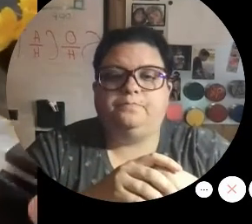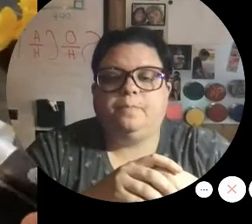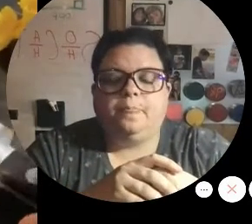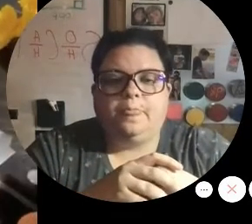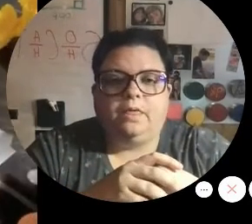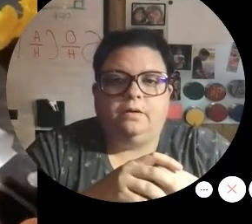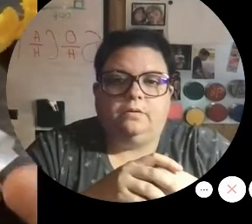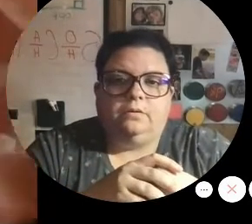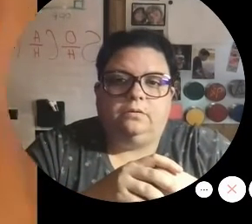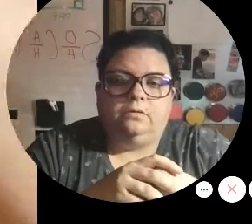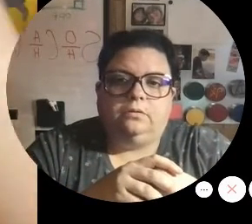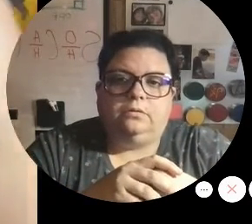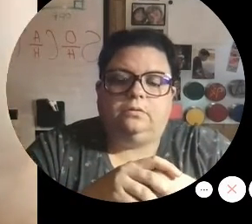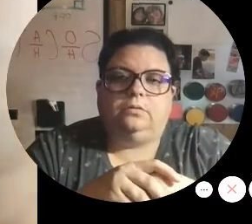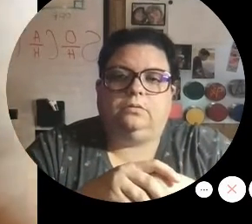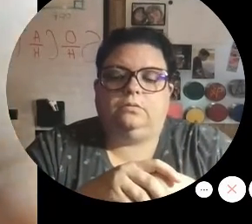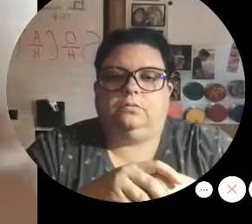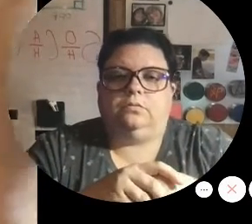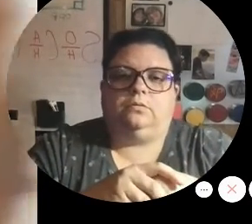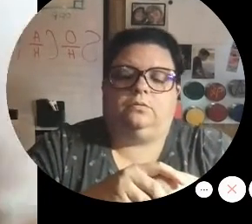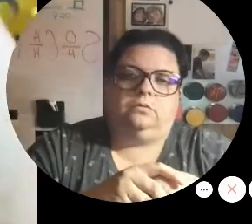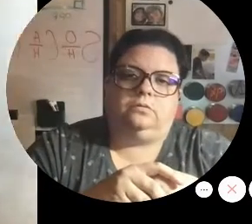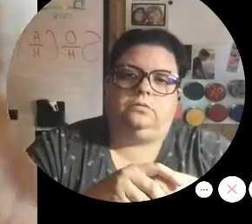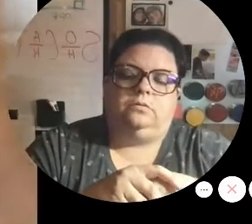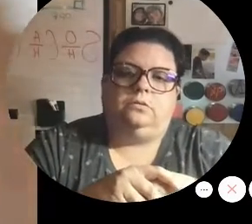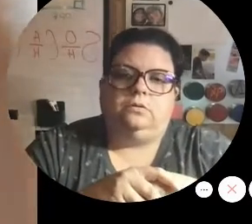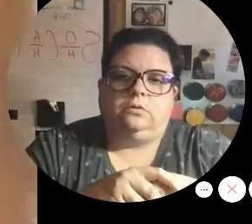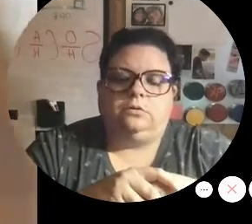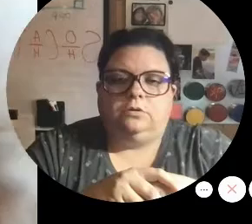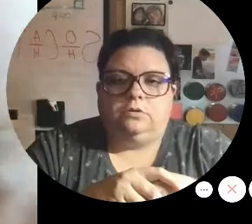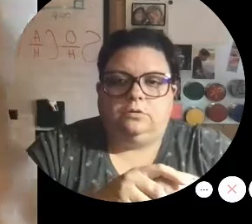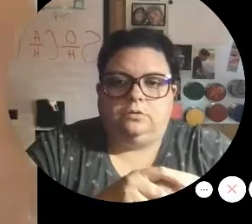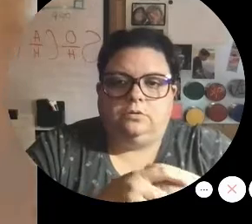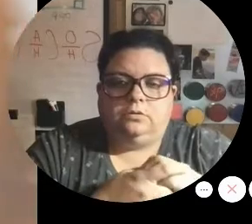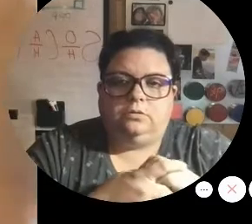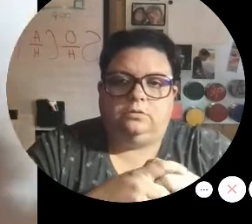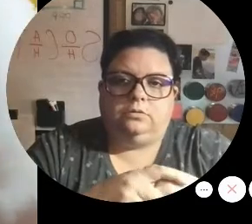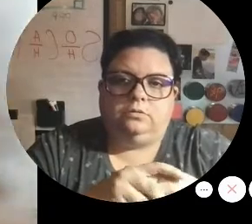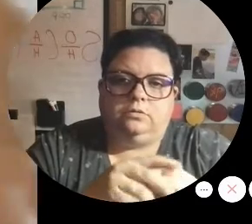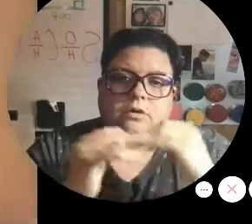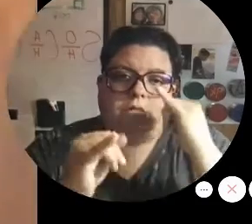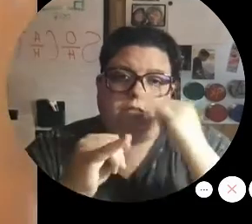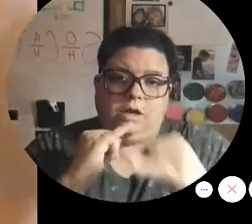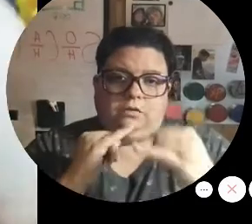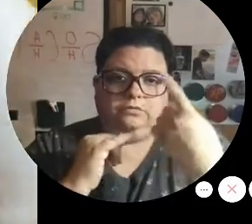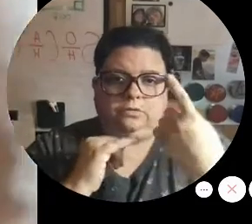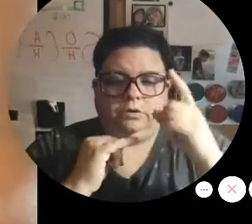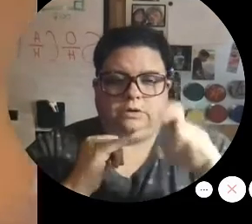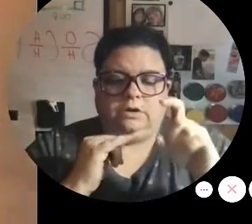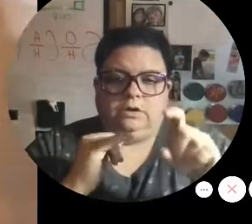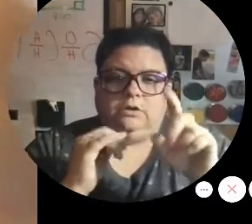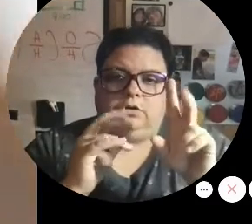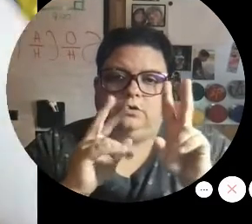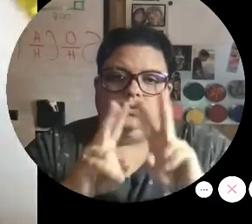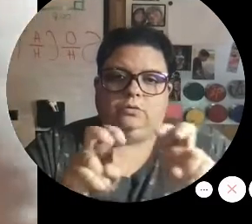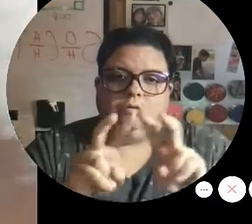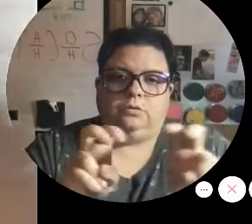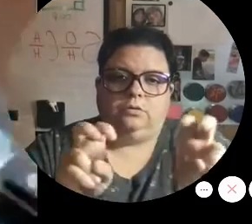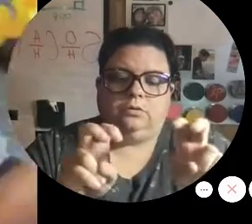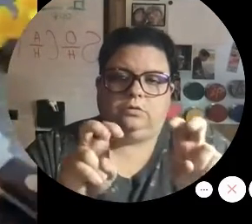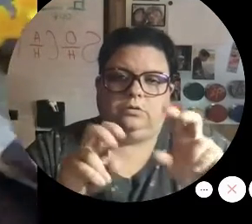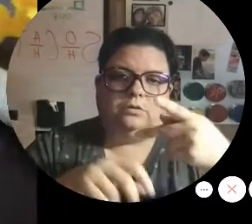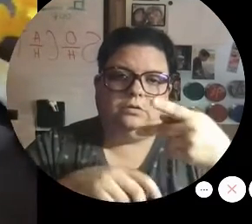Okay, and then the last shape that we need to look at is